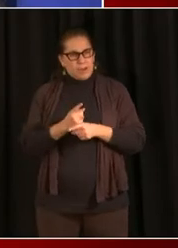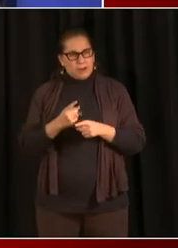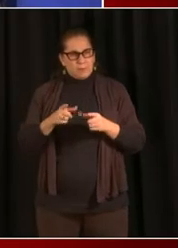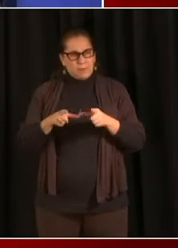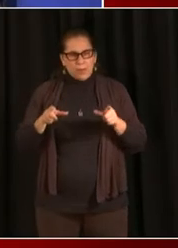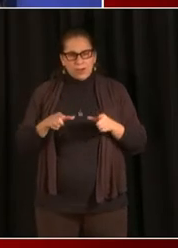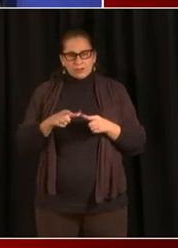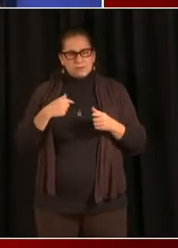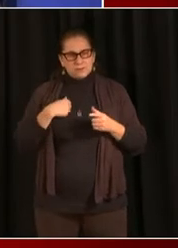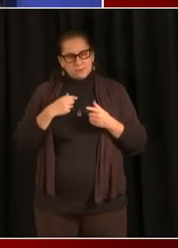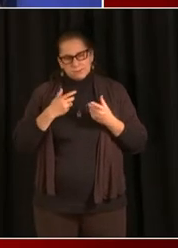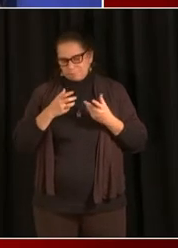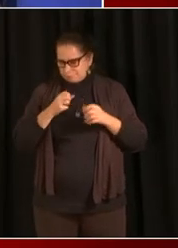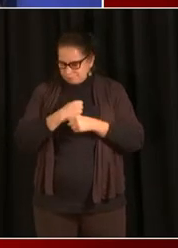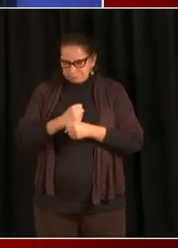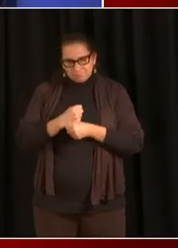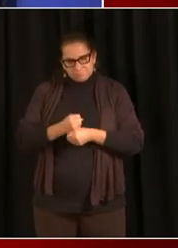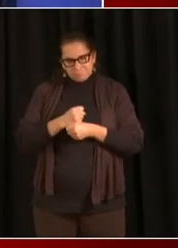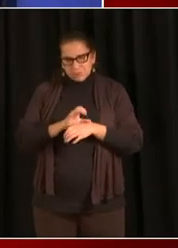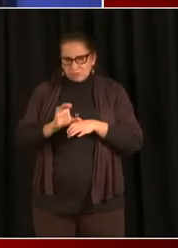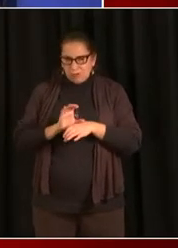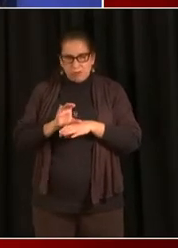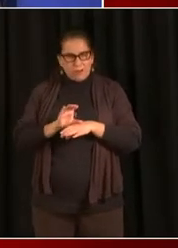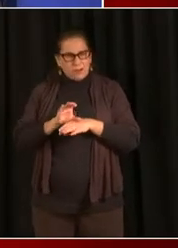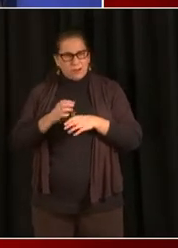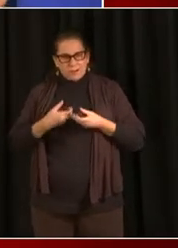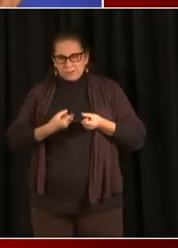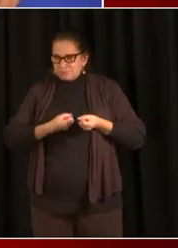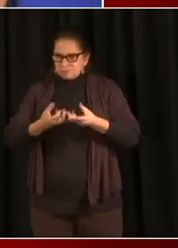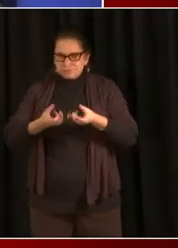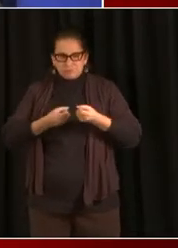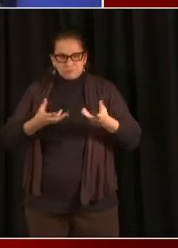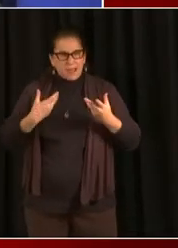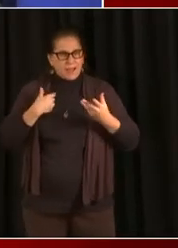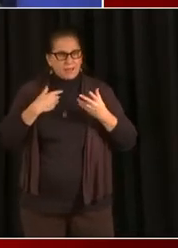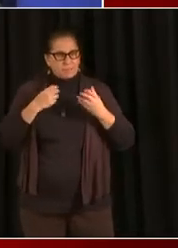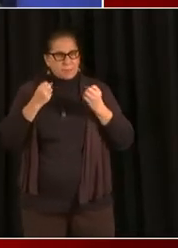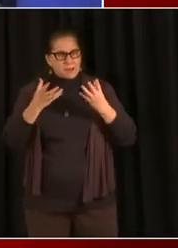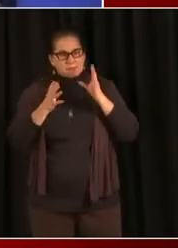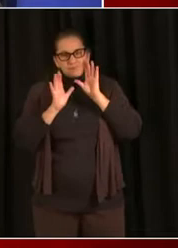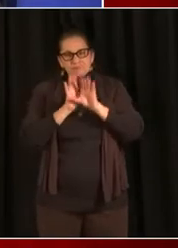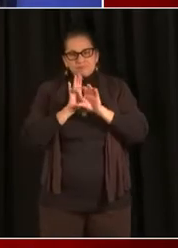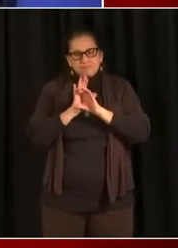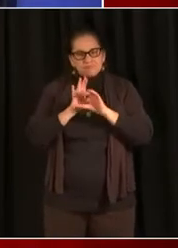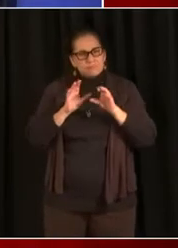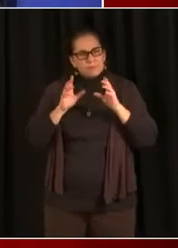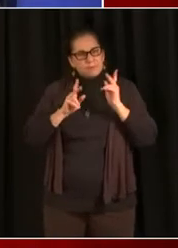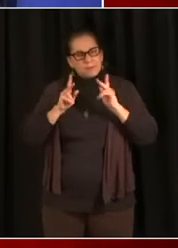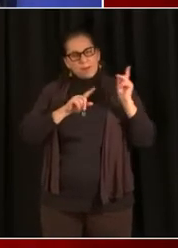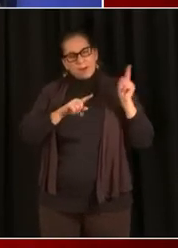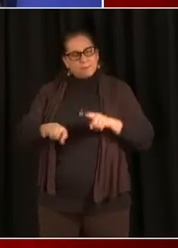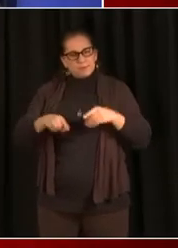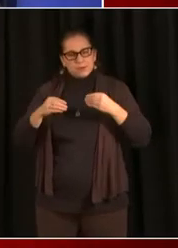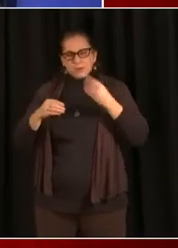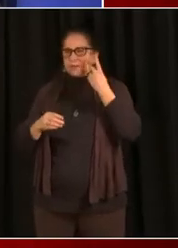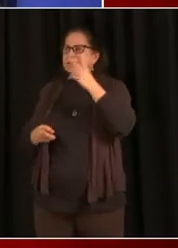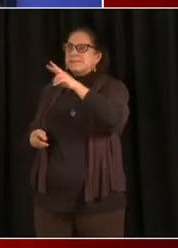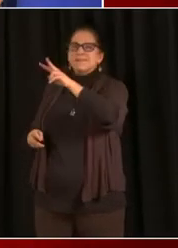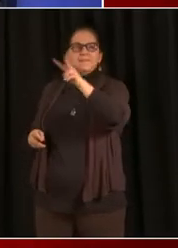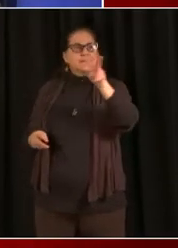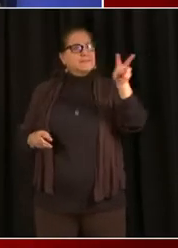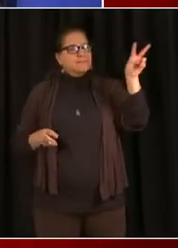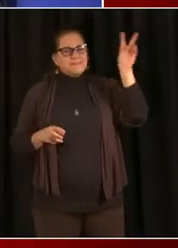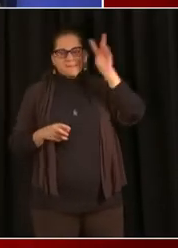For example, I feel so happy when I see many people come again and come again and come again and come again, the